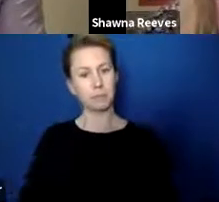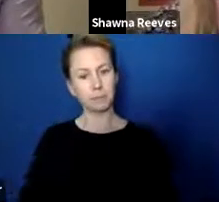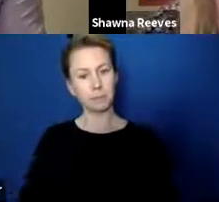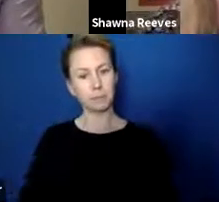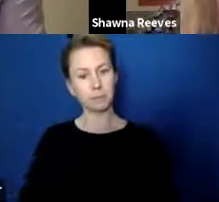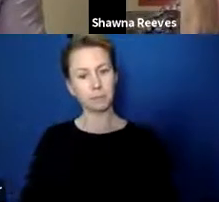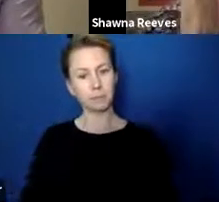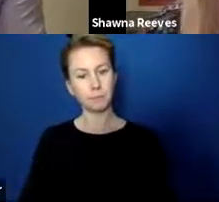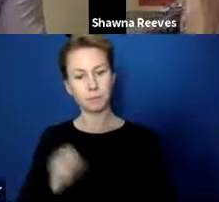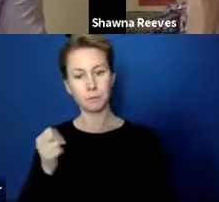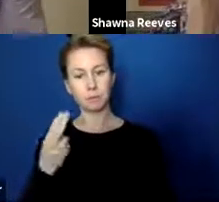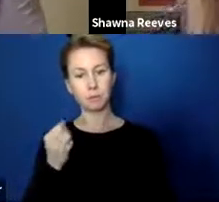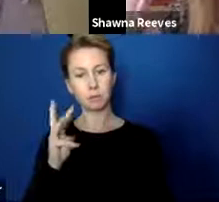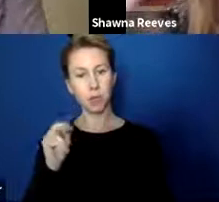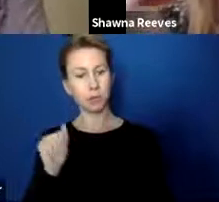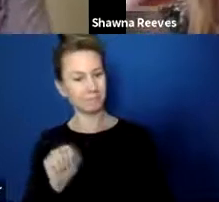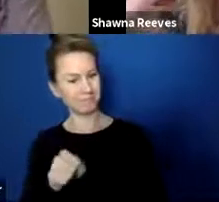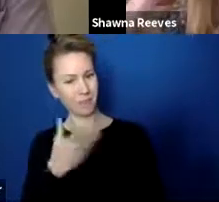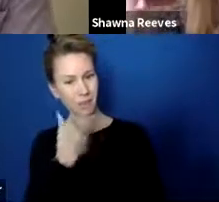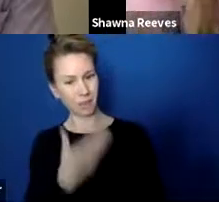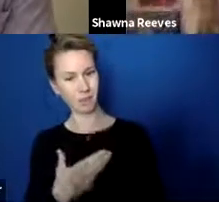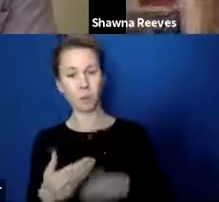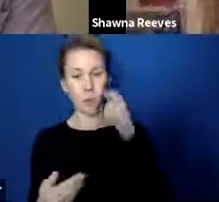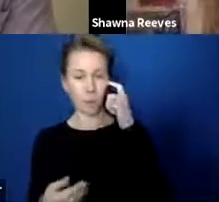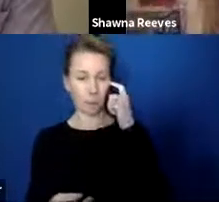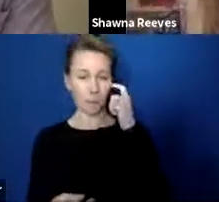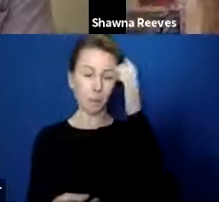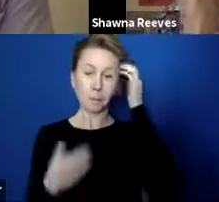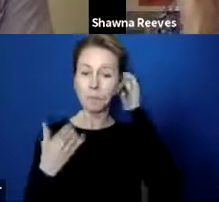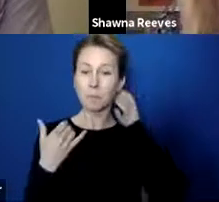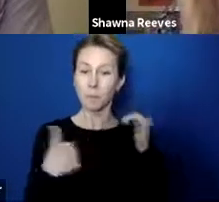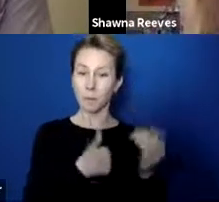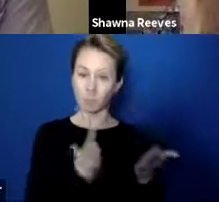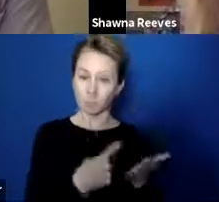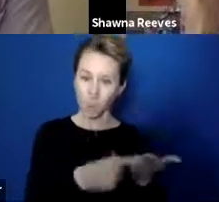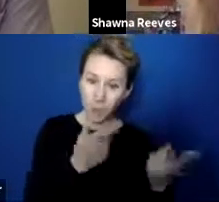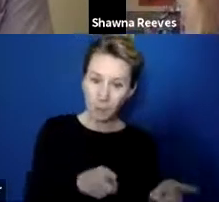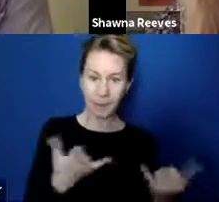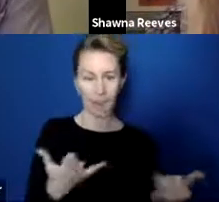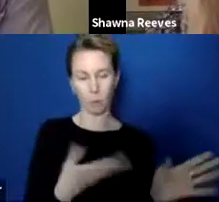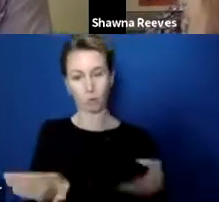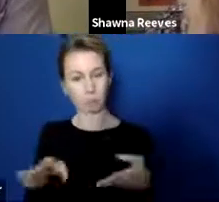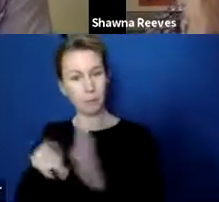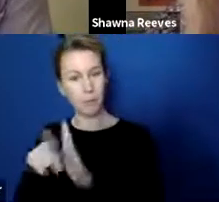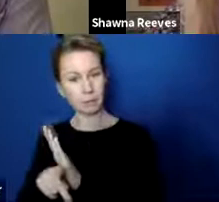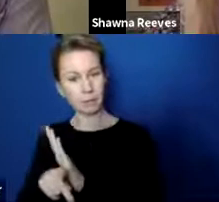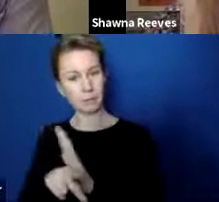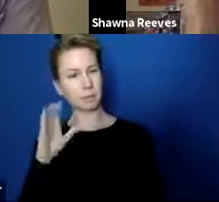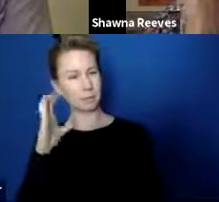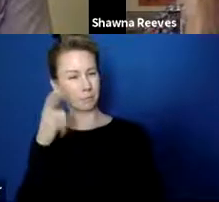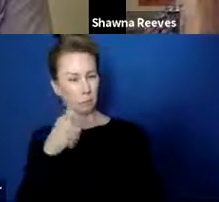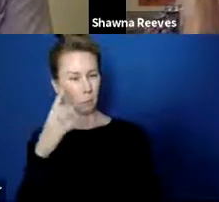was really a great way that we felt like we were finding a deeper connection. If we can't be in facilities, we can at least be supporting